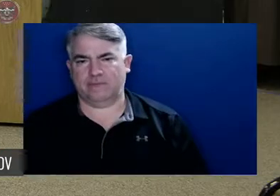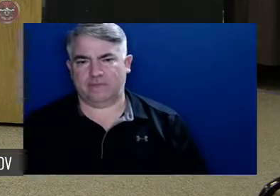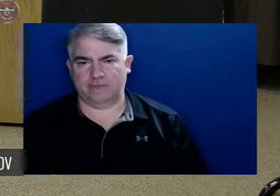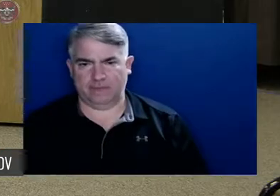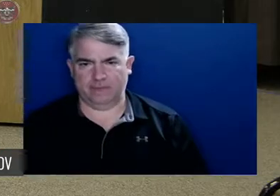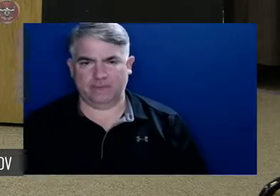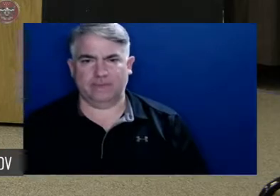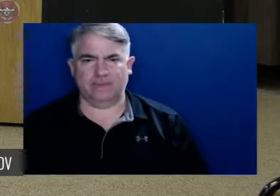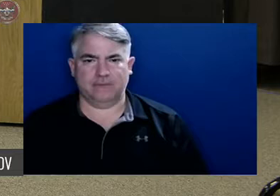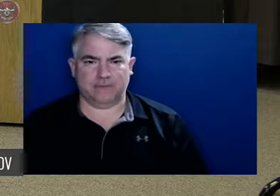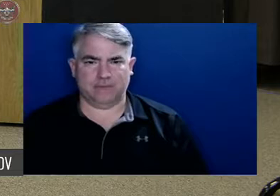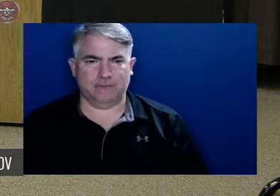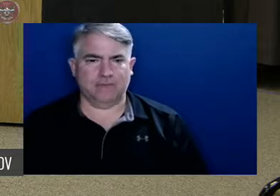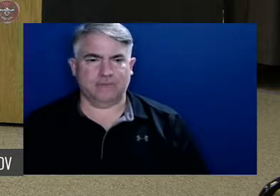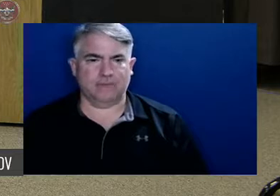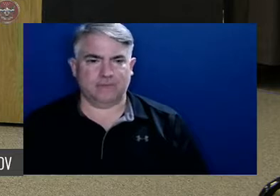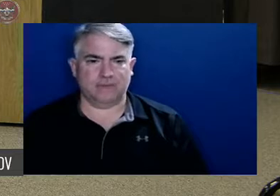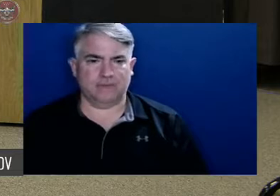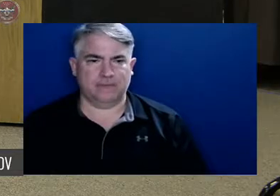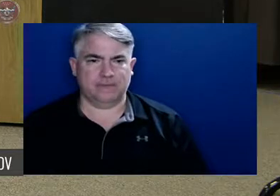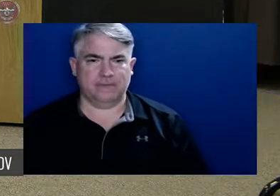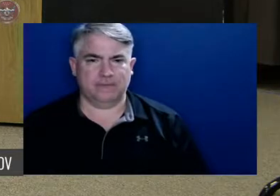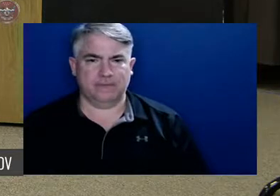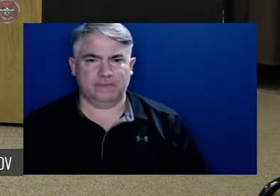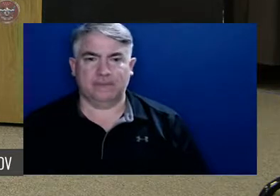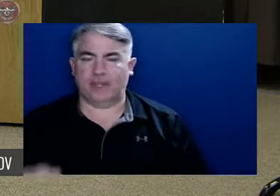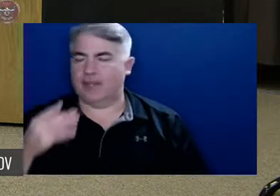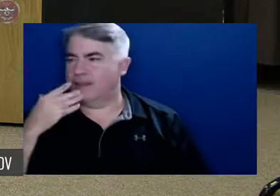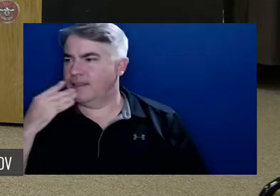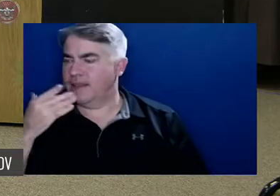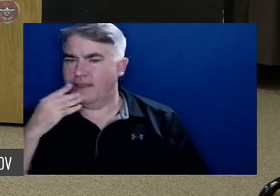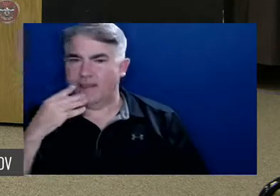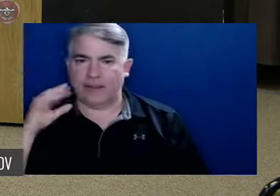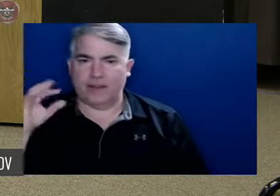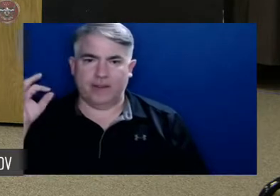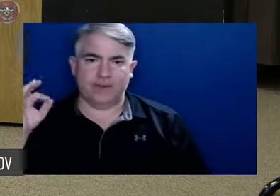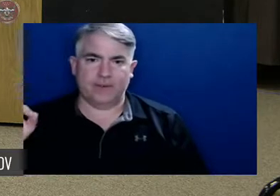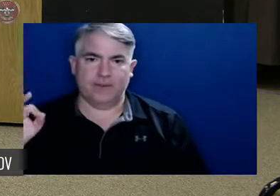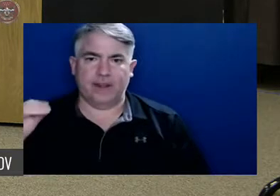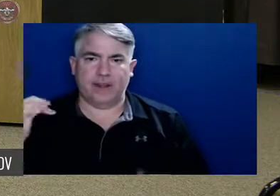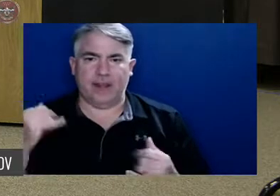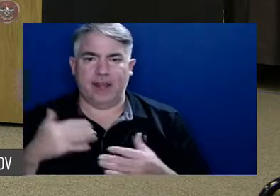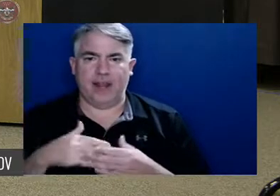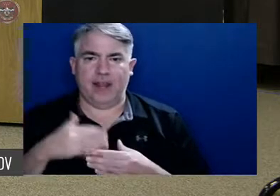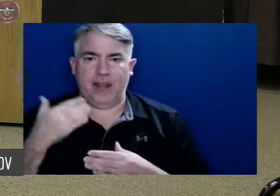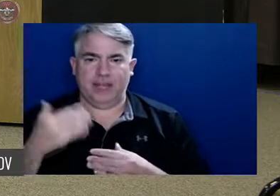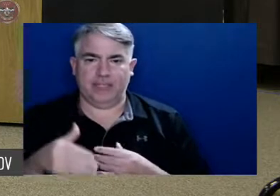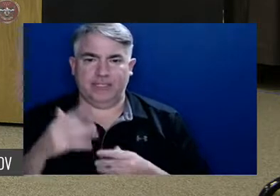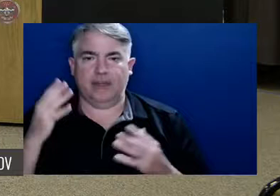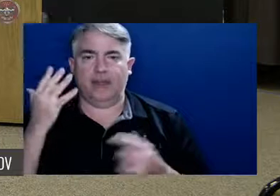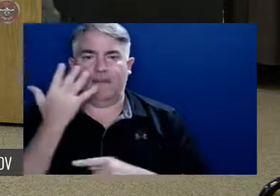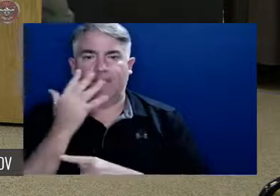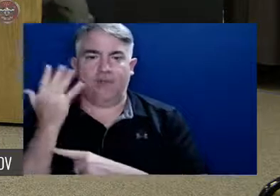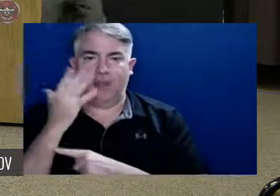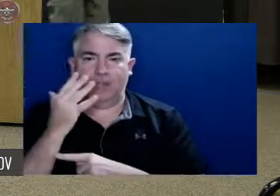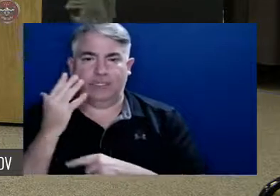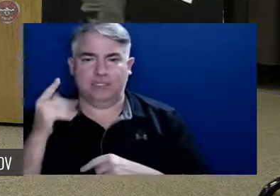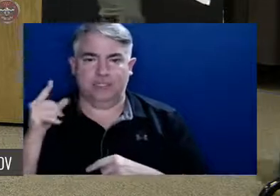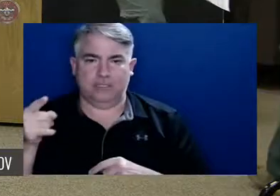Thank you, Chandler. We will next hear from Agency Administrator for the U.S. Forest Service, Plumas National Forest, Chris Carlton.